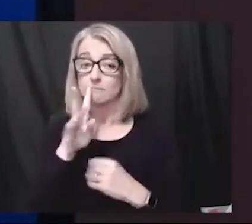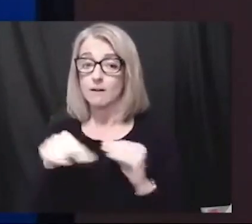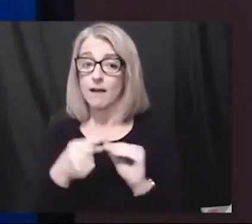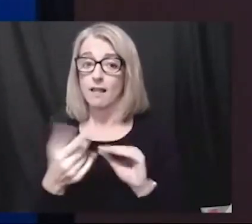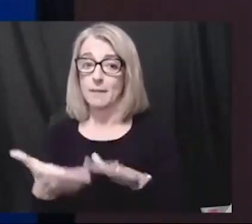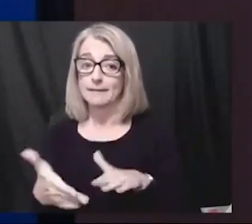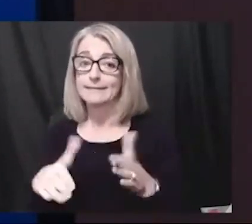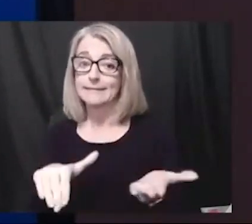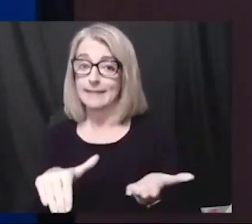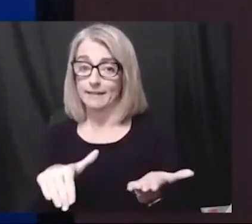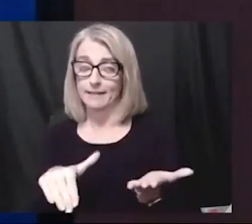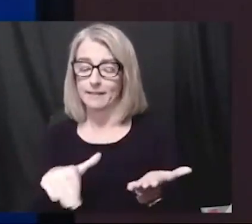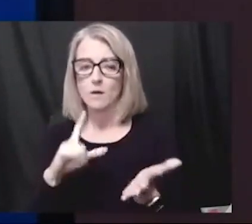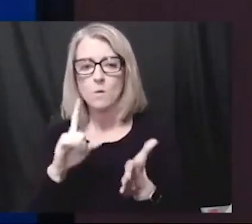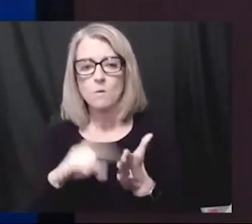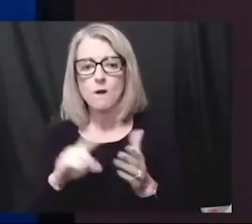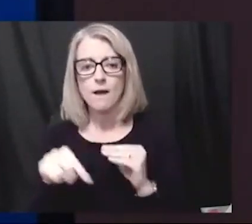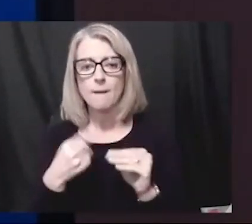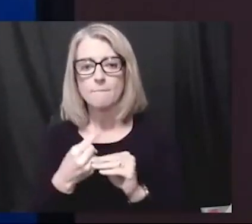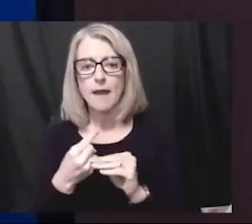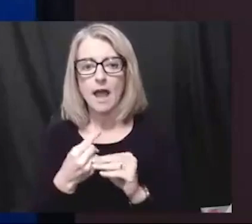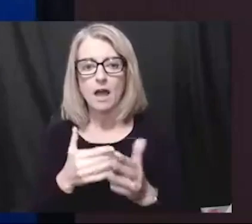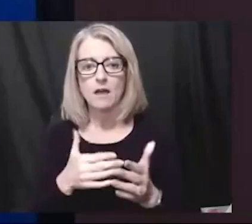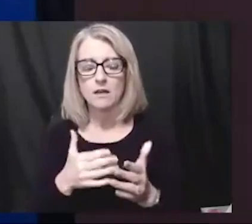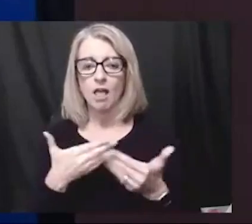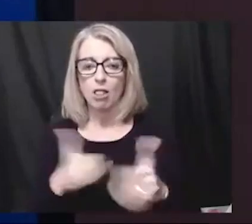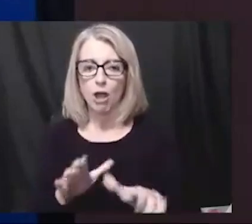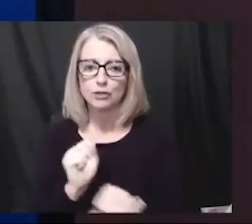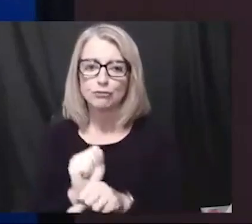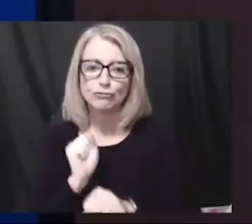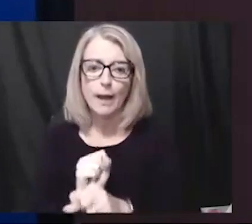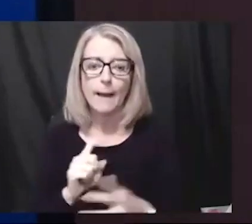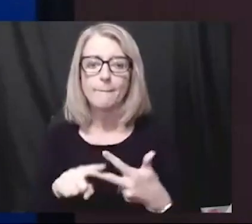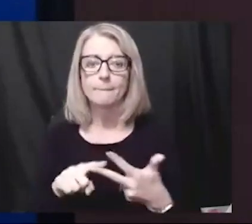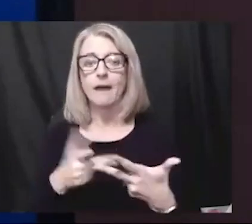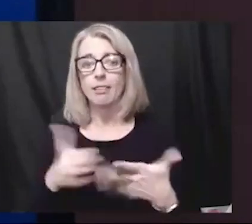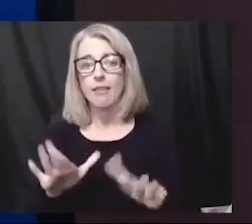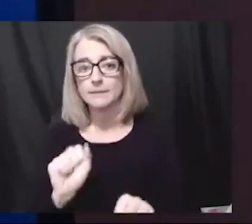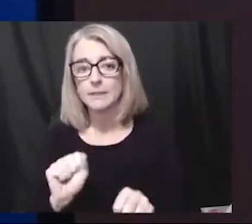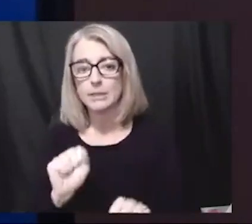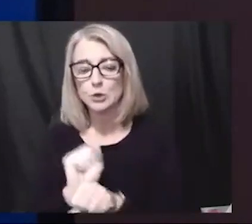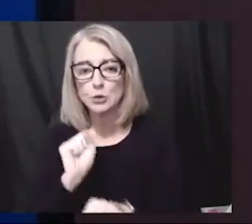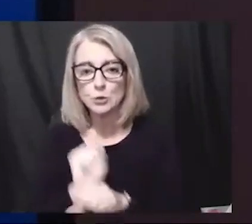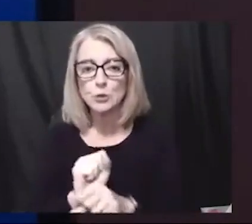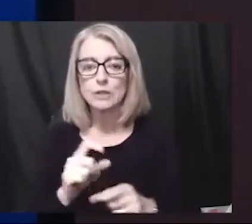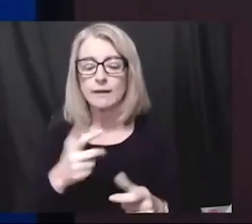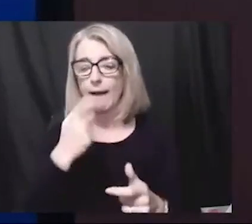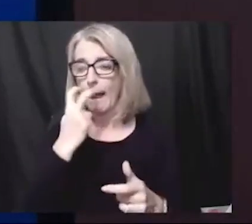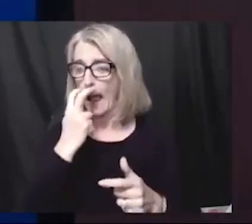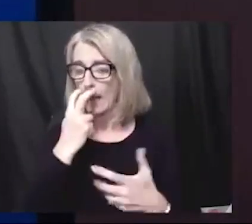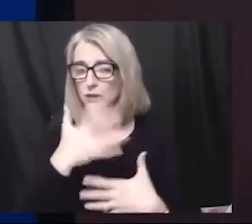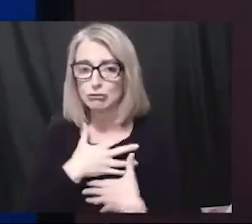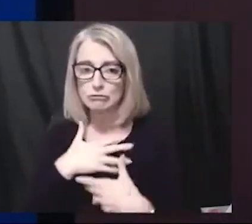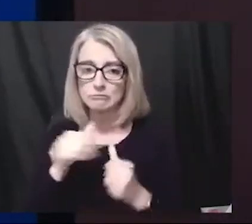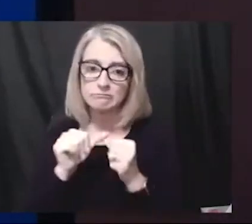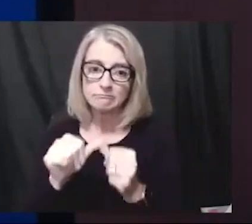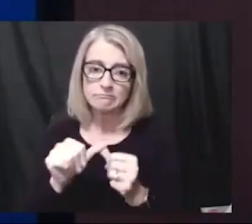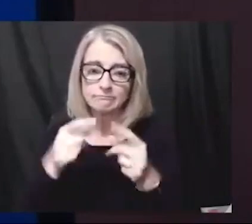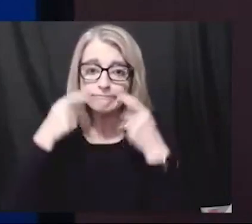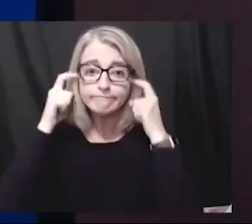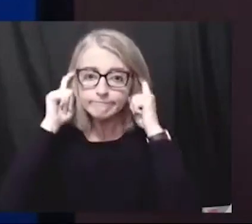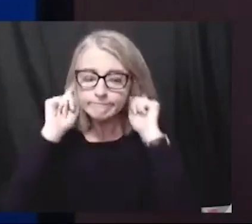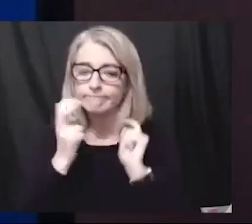help you with that bill. And sometimes that means we actually forgive the entire bill, right? Which means we're paying all of our physicians, all of our nurses, all of